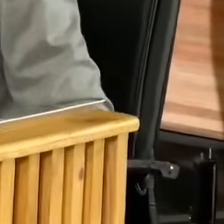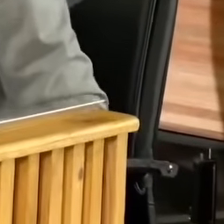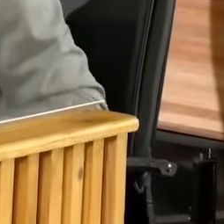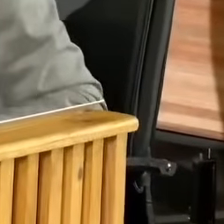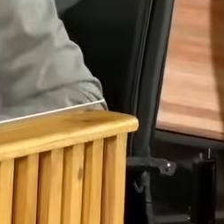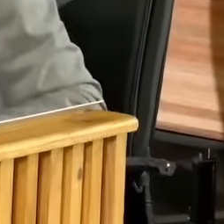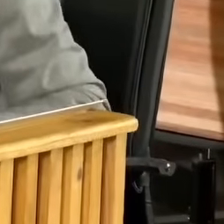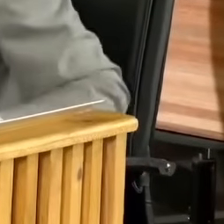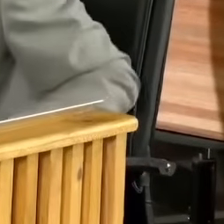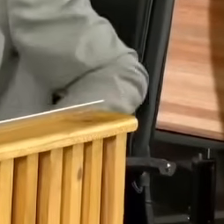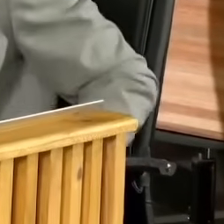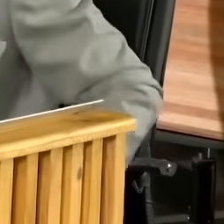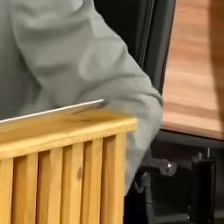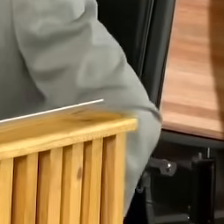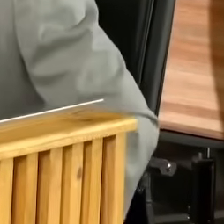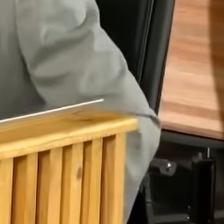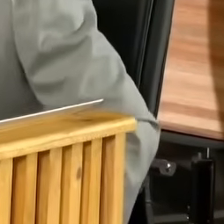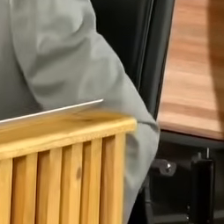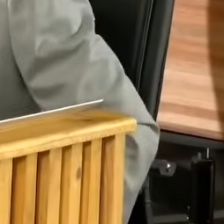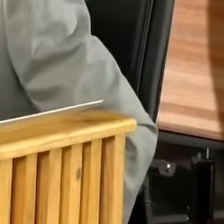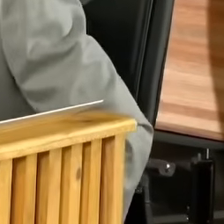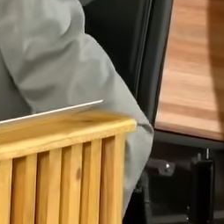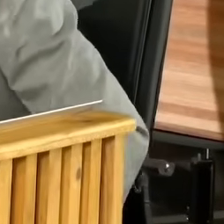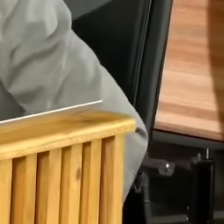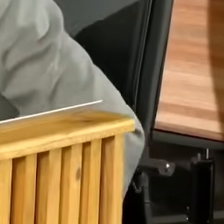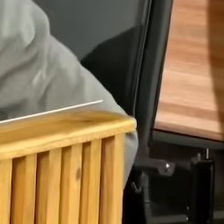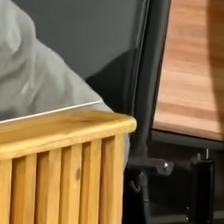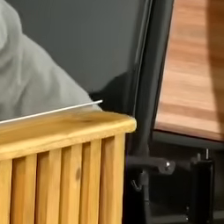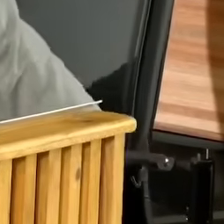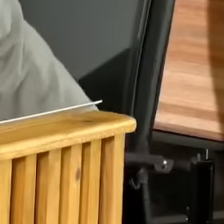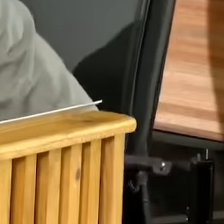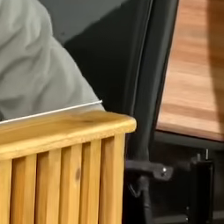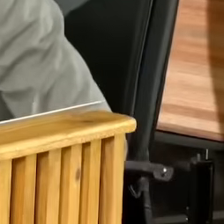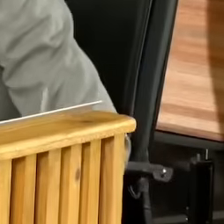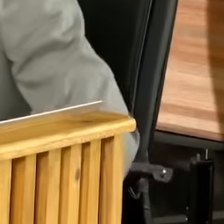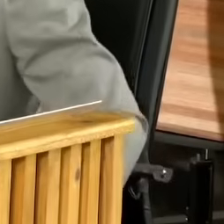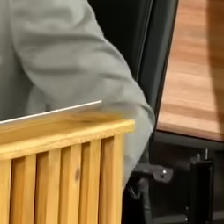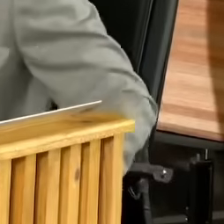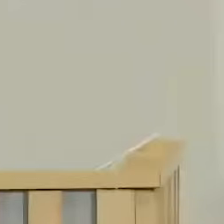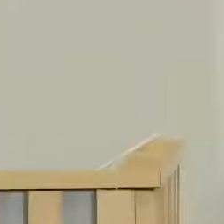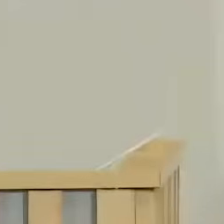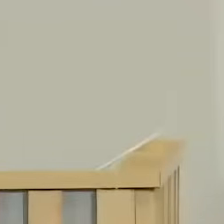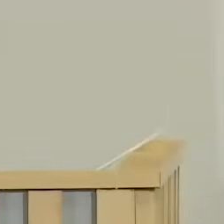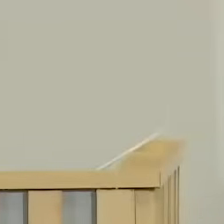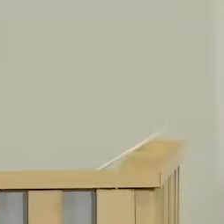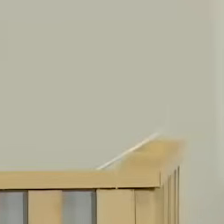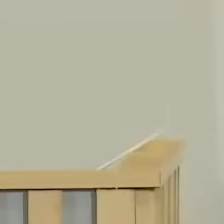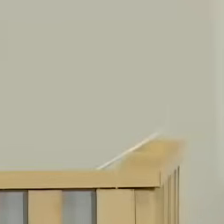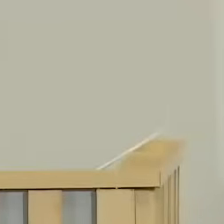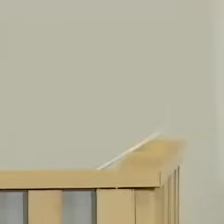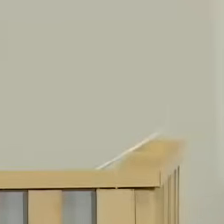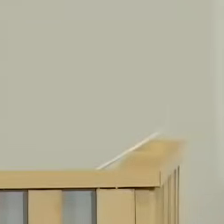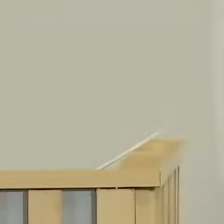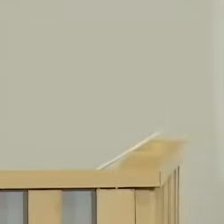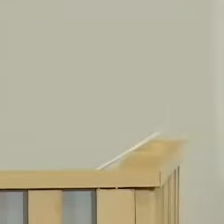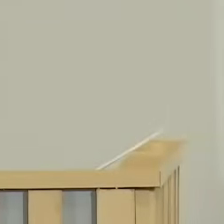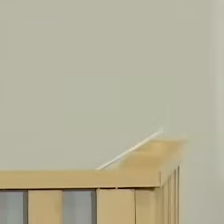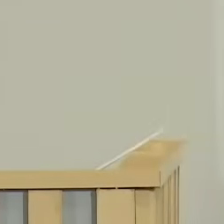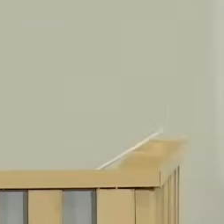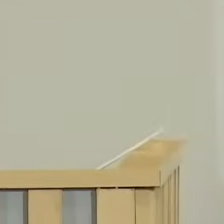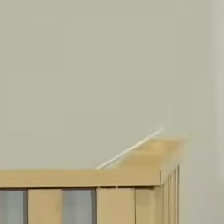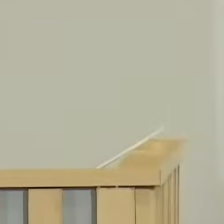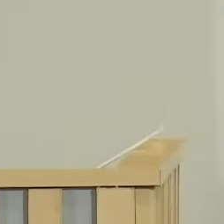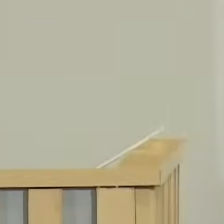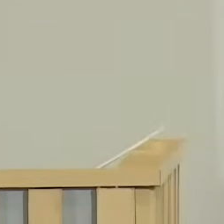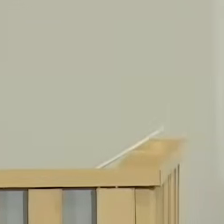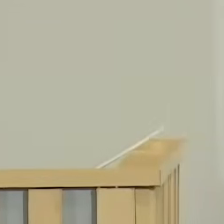Yes. General, then in paragraph 3 of your statement, you deal with the structure